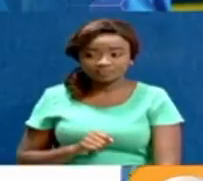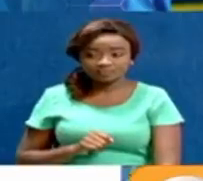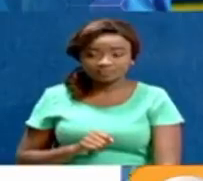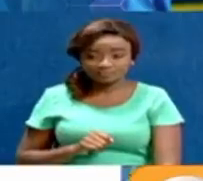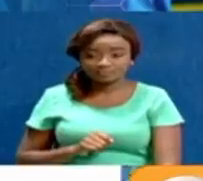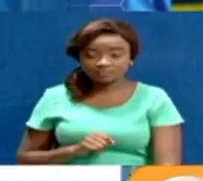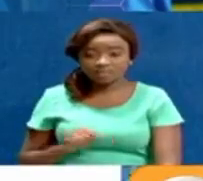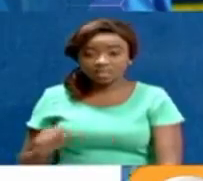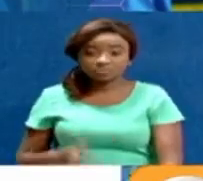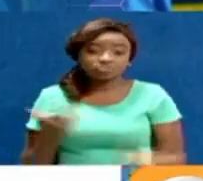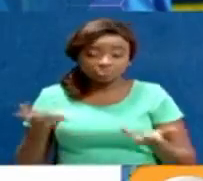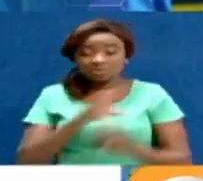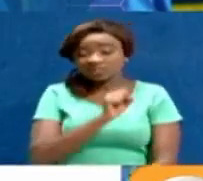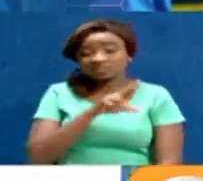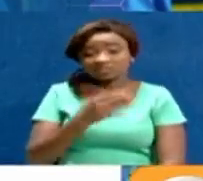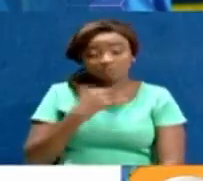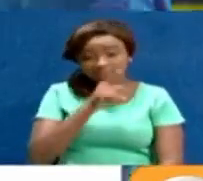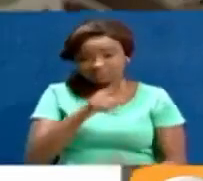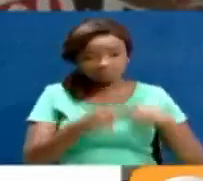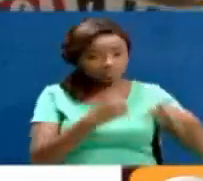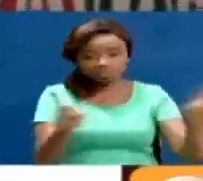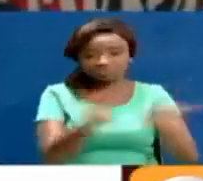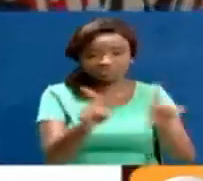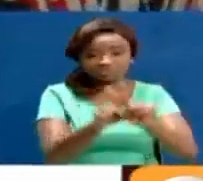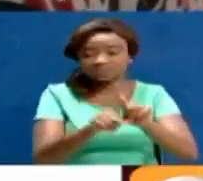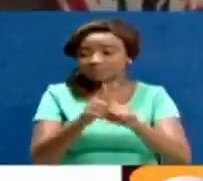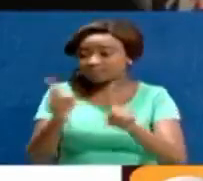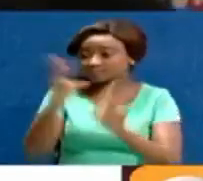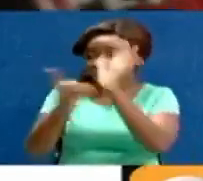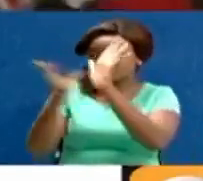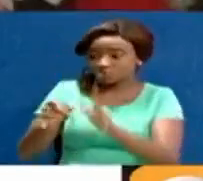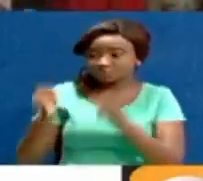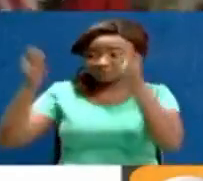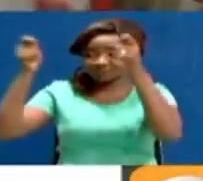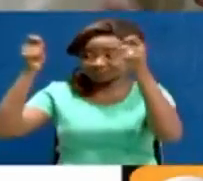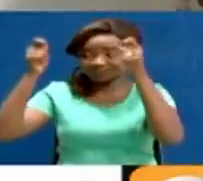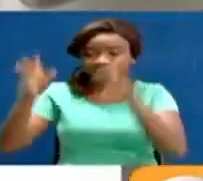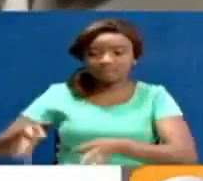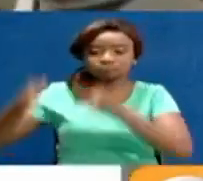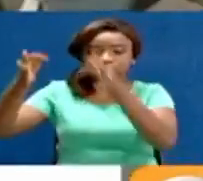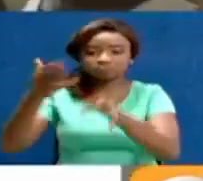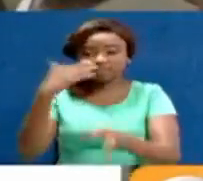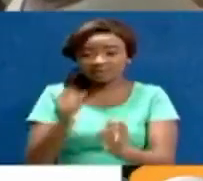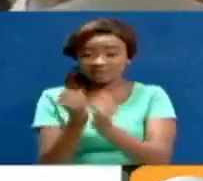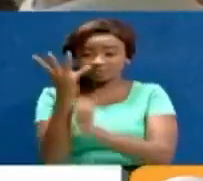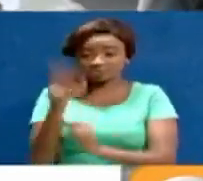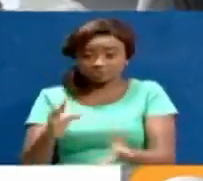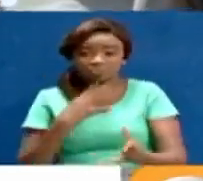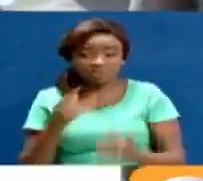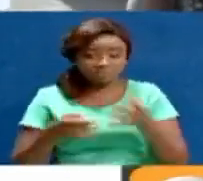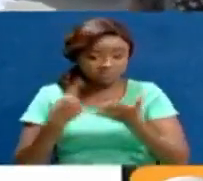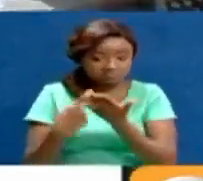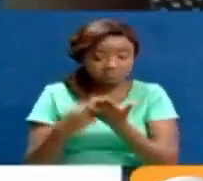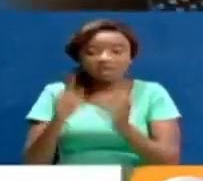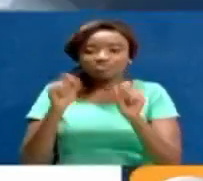shillings. Rates which SRC want maintained. The doctor's strike, which was suspended for 14 days to allow for dialogue, is set to begin